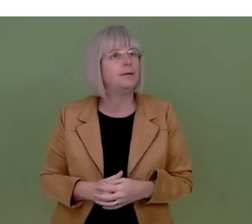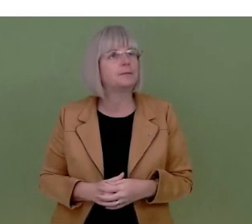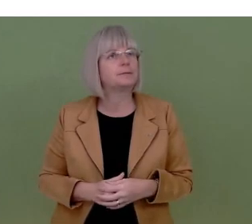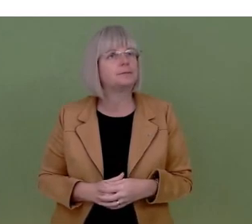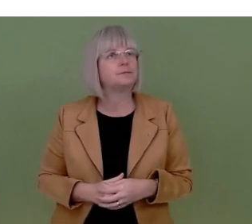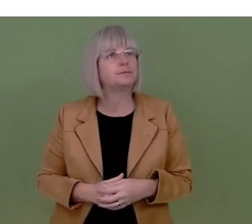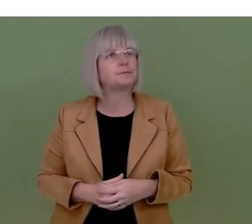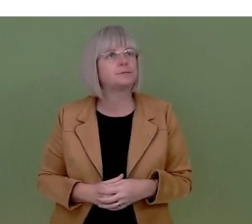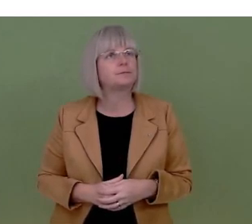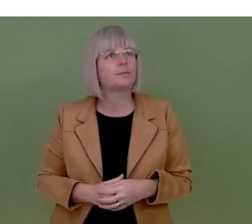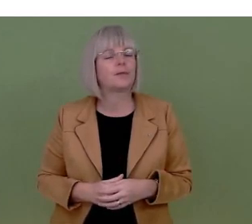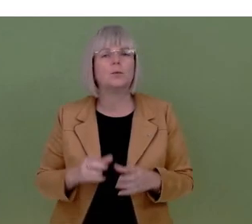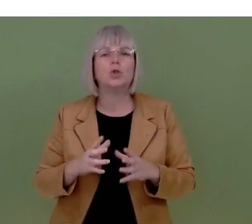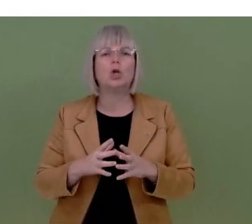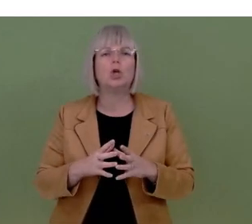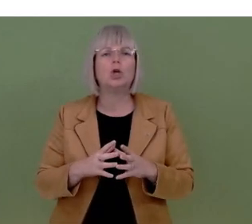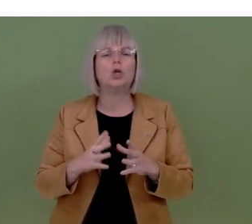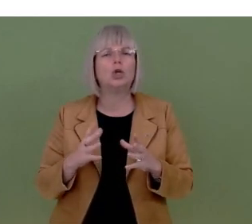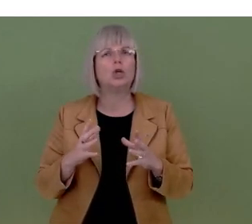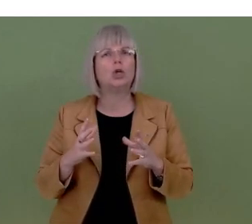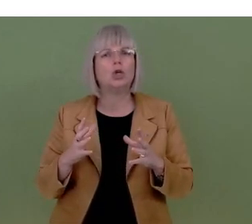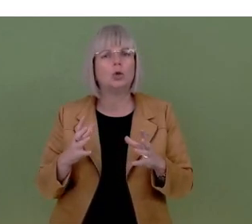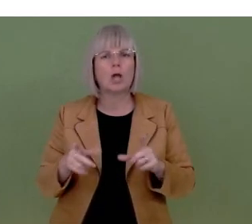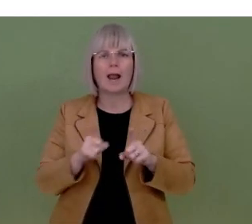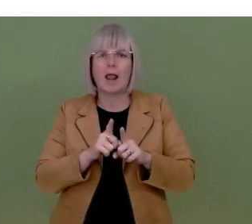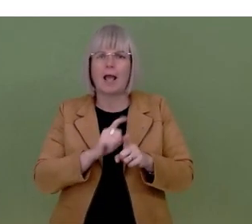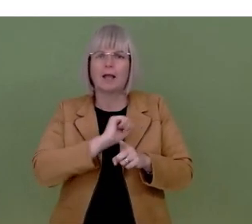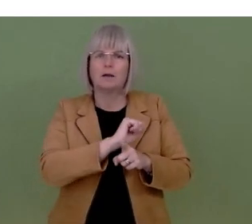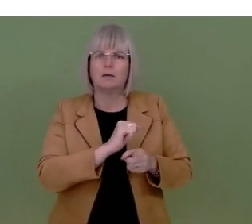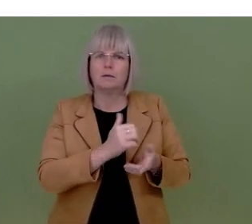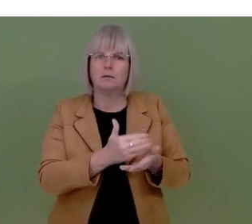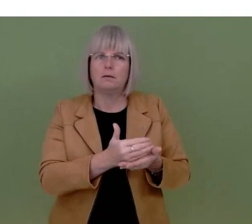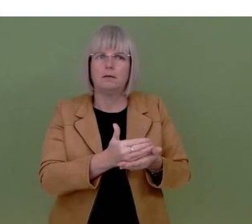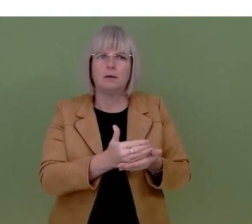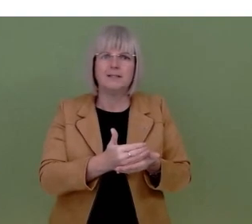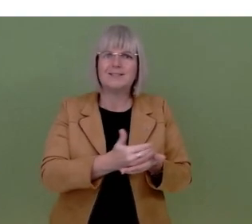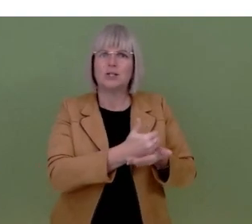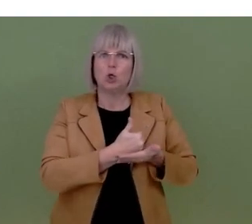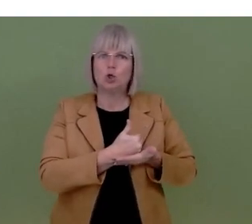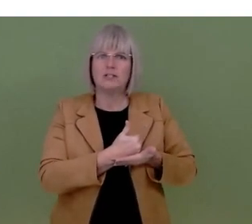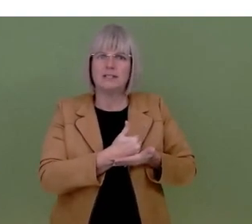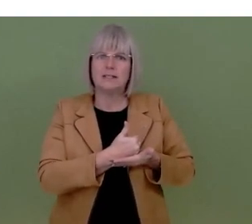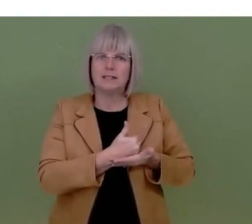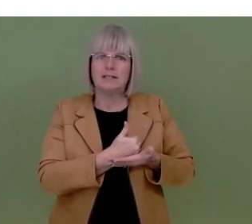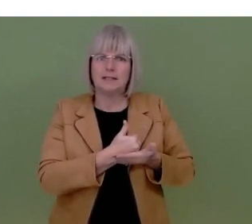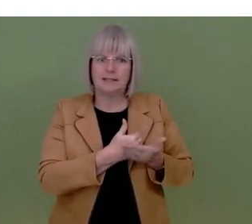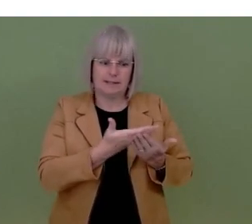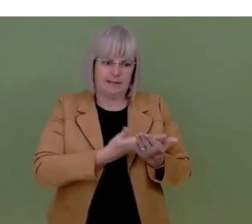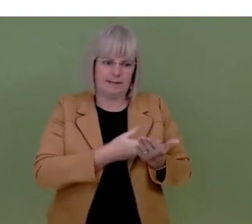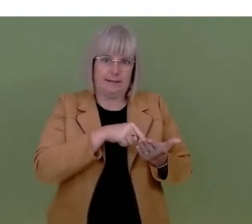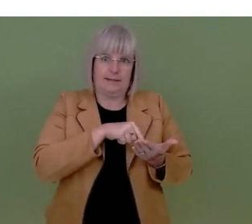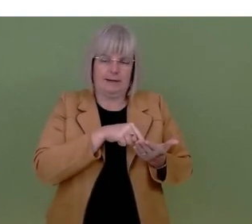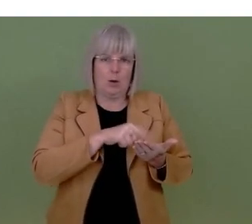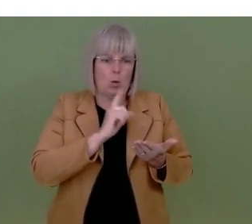a tool, a sort of security blanket that was going to help me be an inpatient during